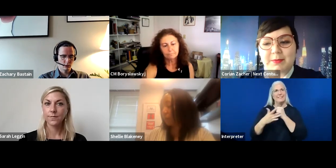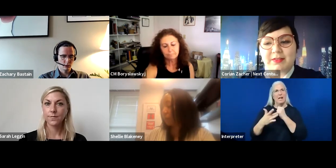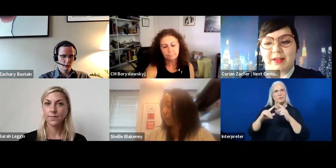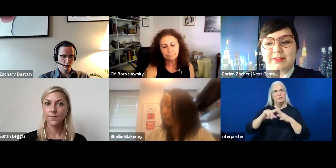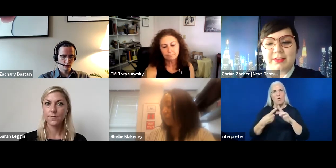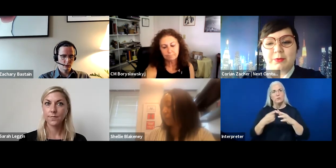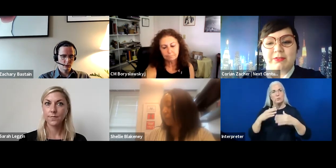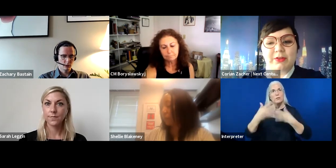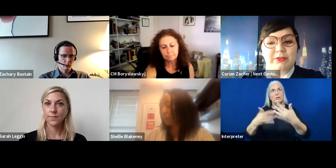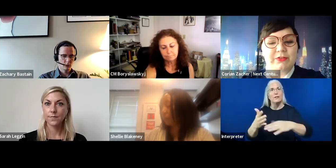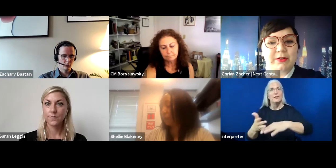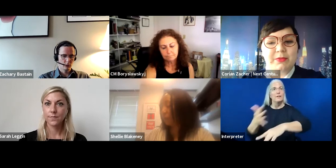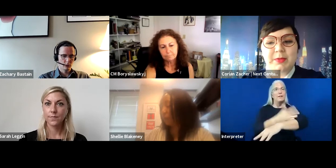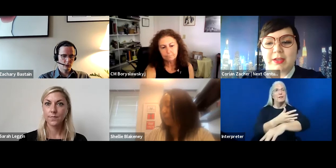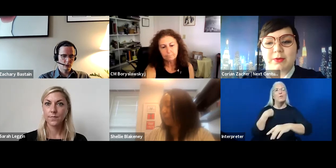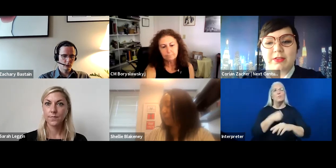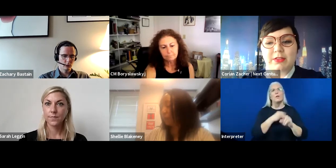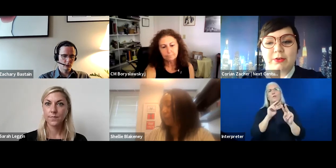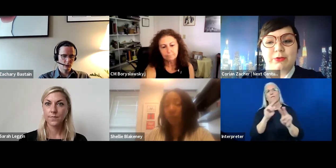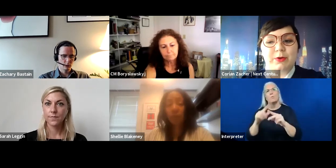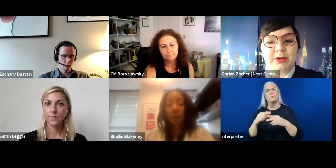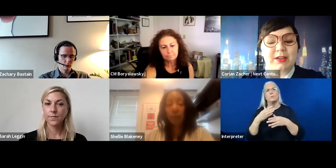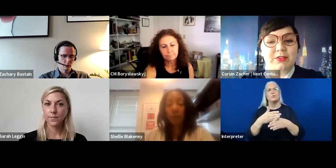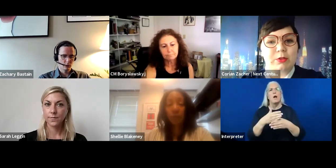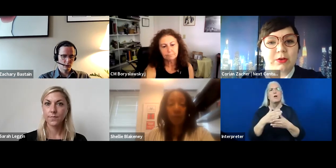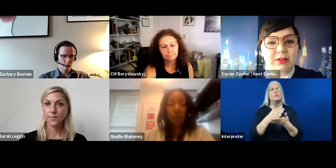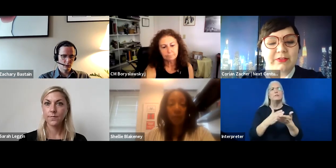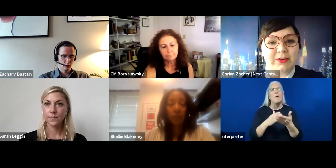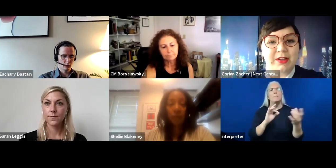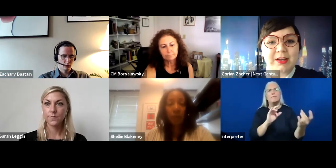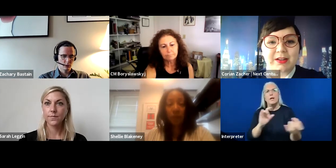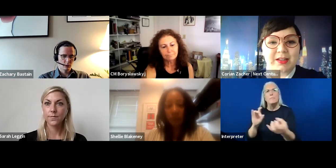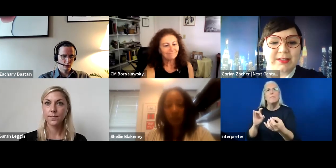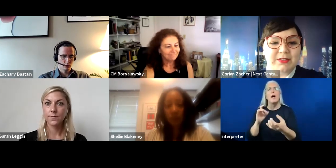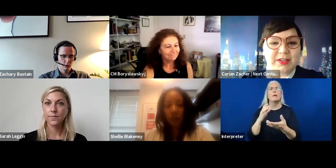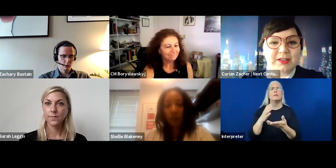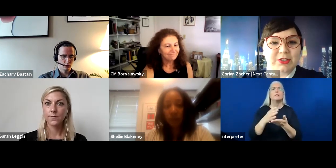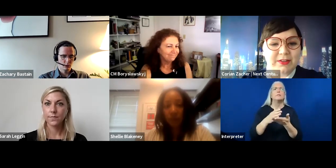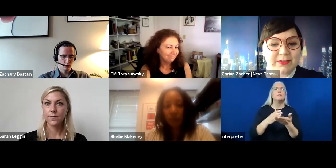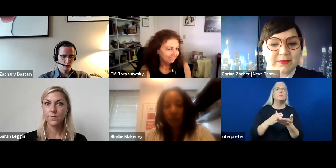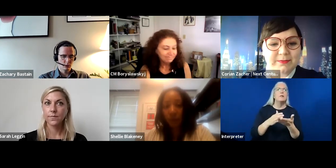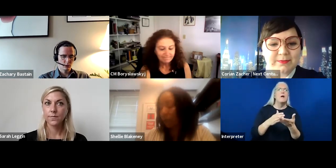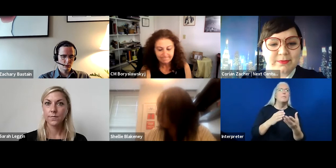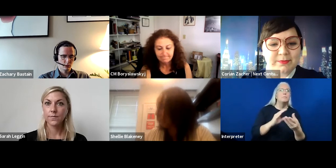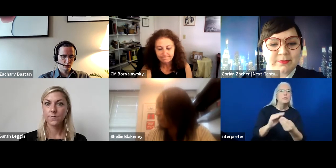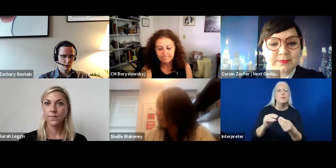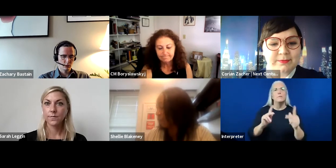to sharing some insights that we've learned from speaking with those who are working at the local level on connectivity